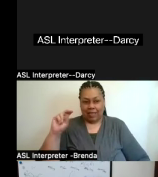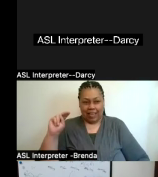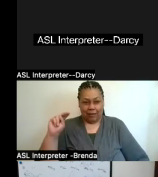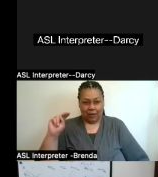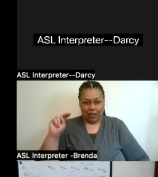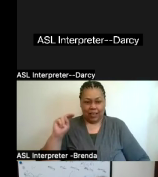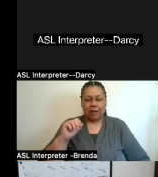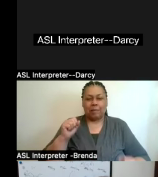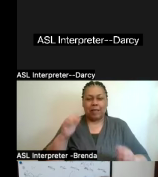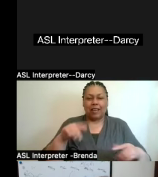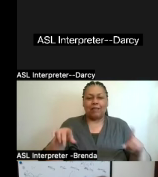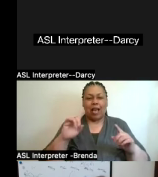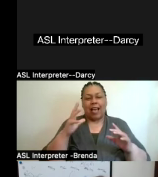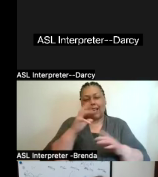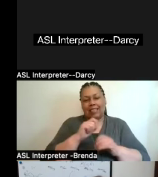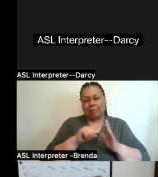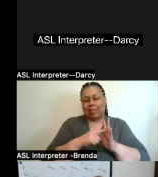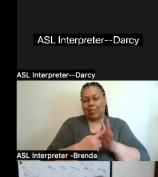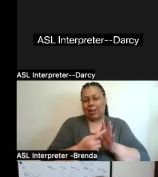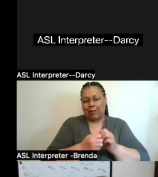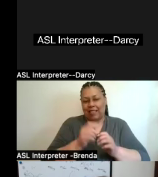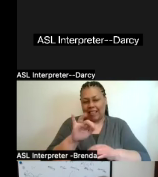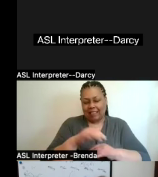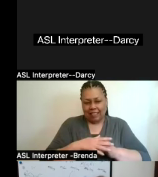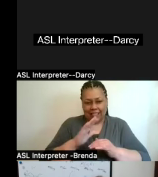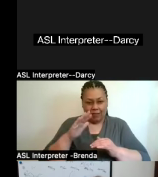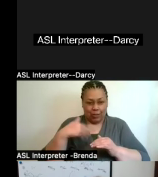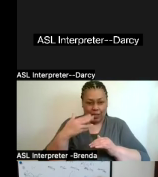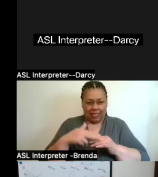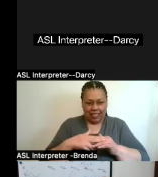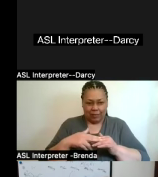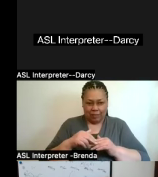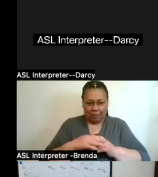you, I guess I'll just start with this if we go to the next slide.